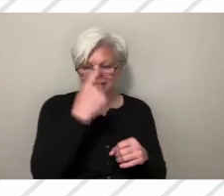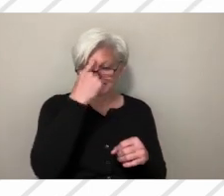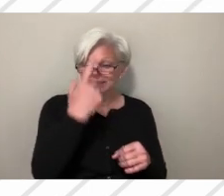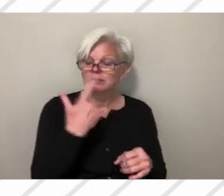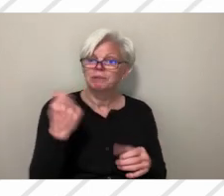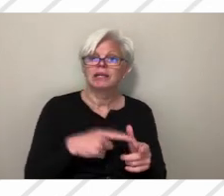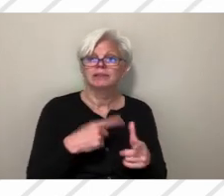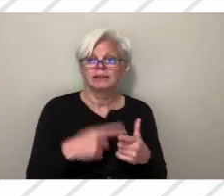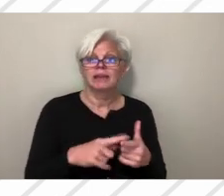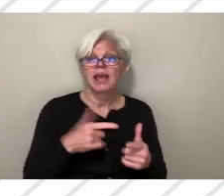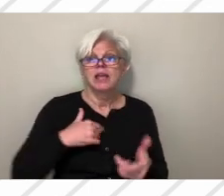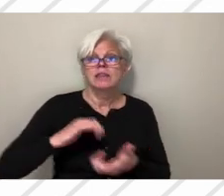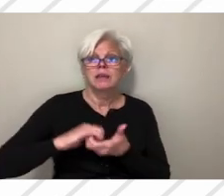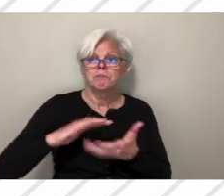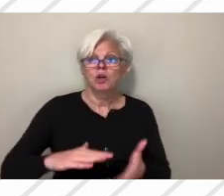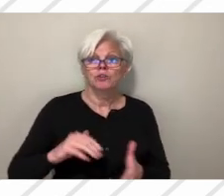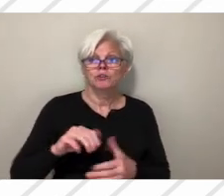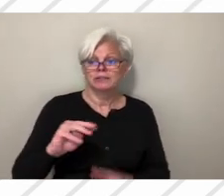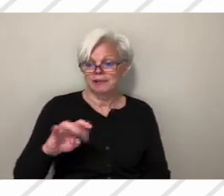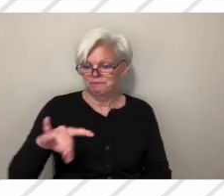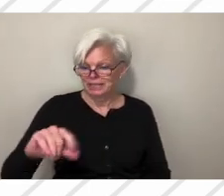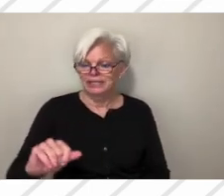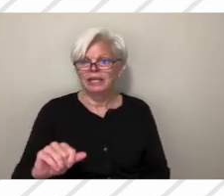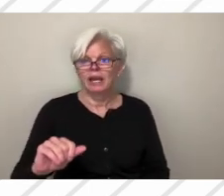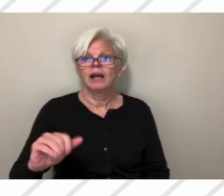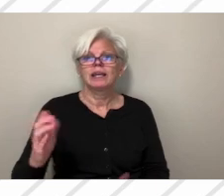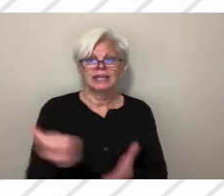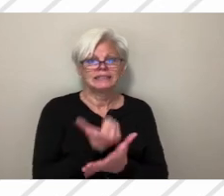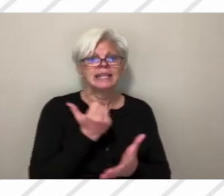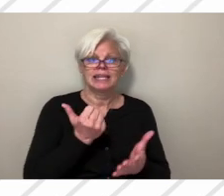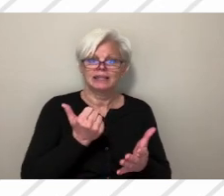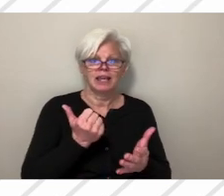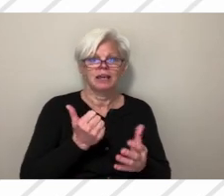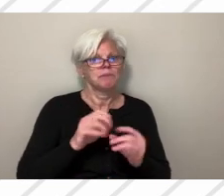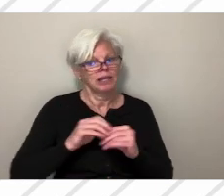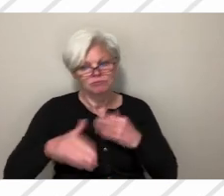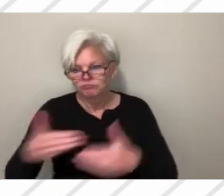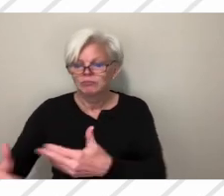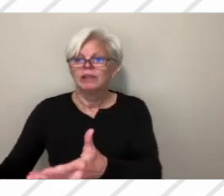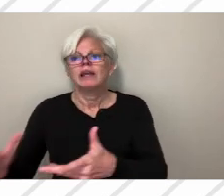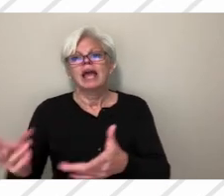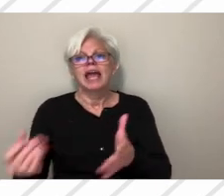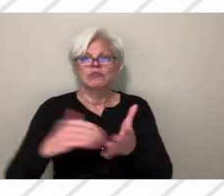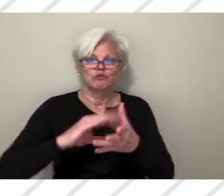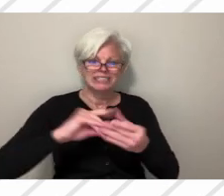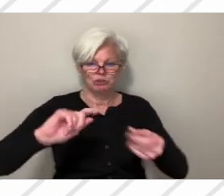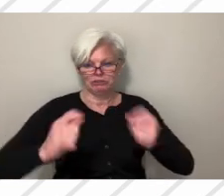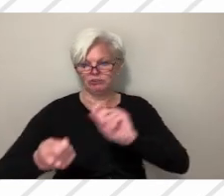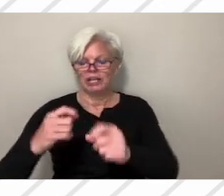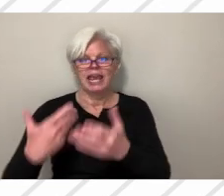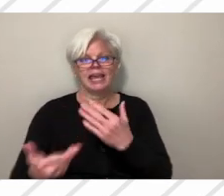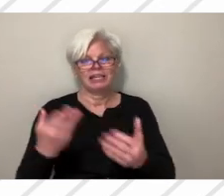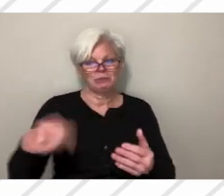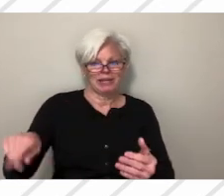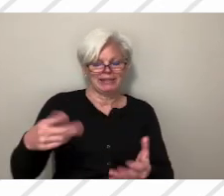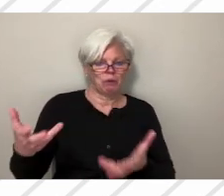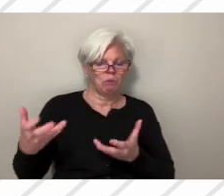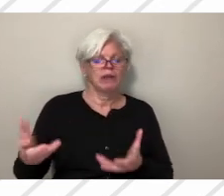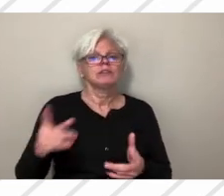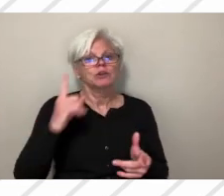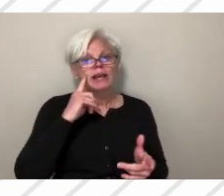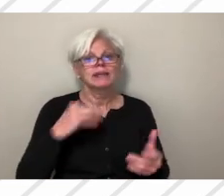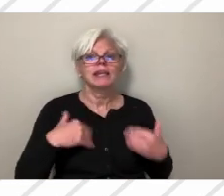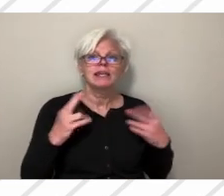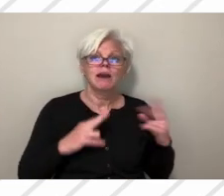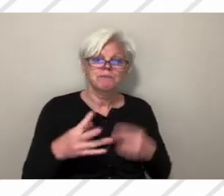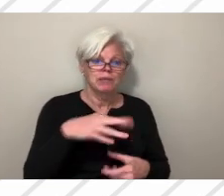know, our partners in the media can take them and run with them and, you know, restory them in any way that they want. So I think having young people at the table to